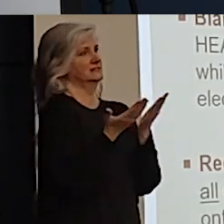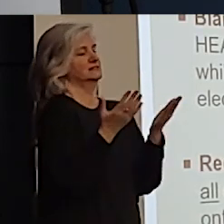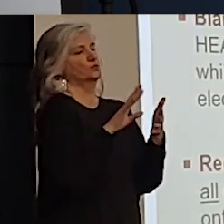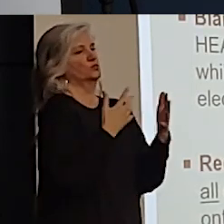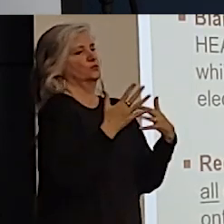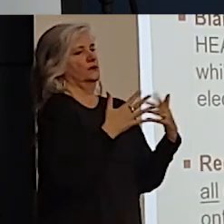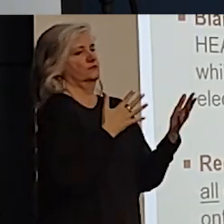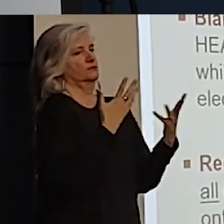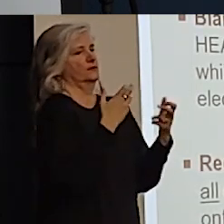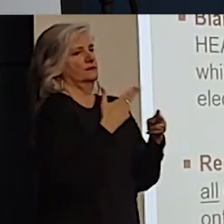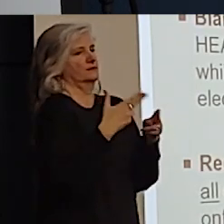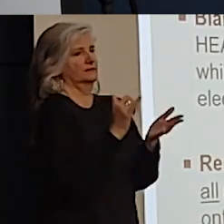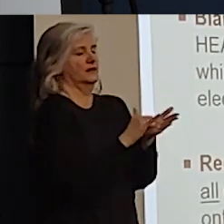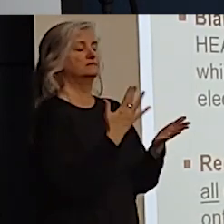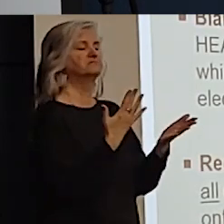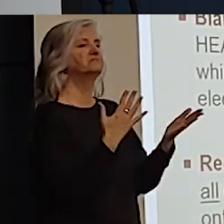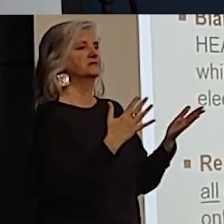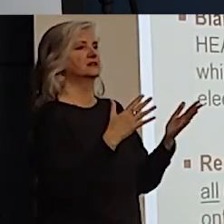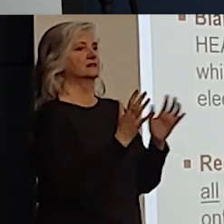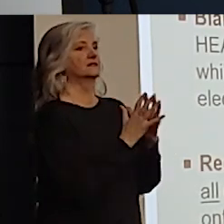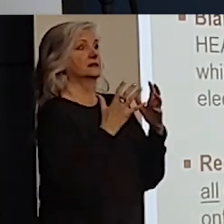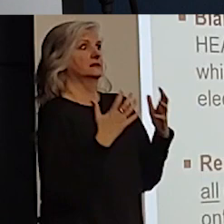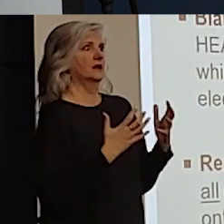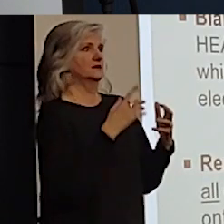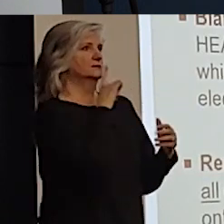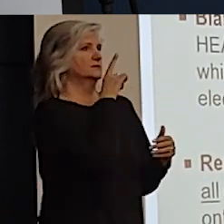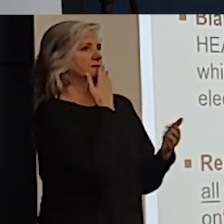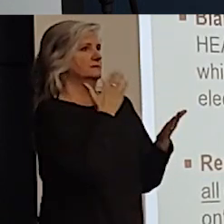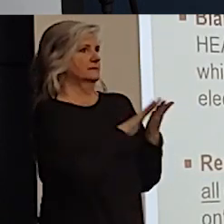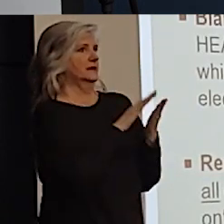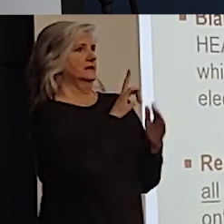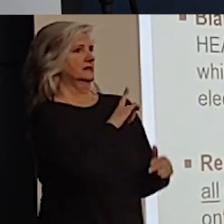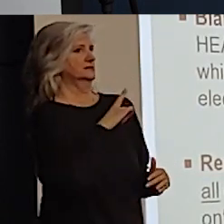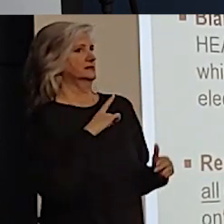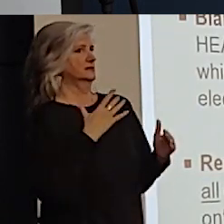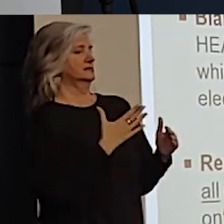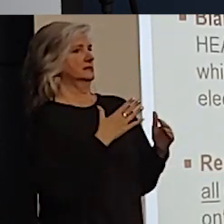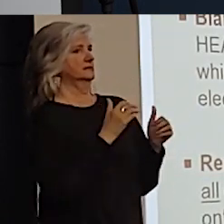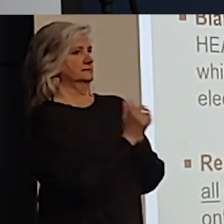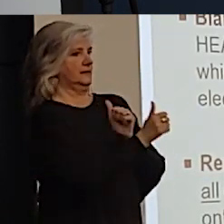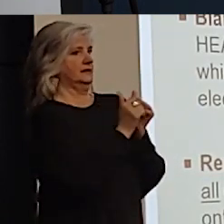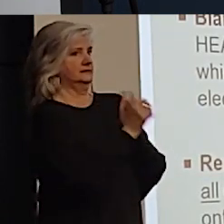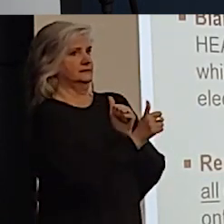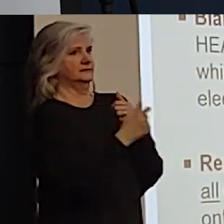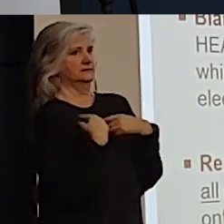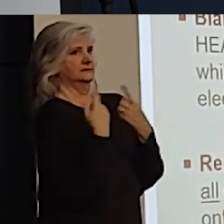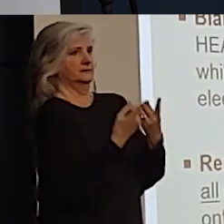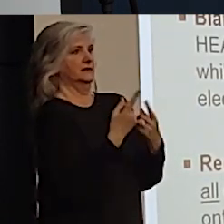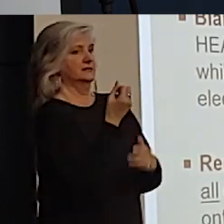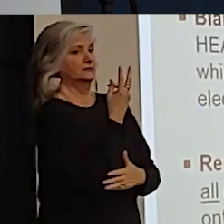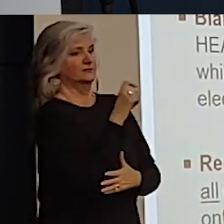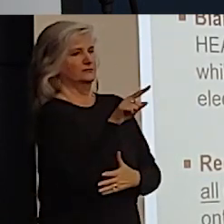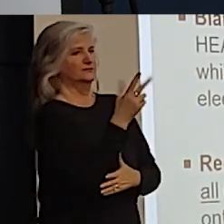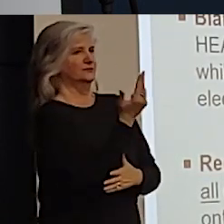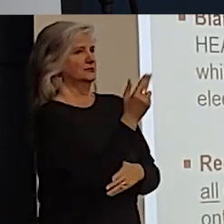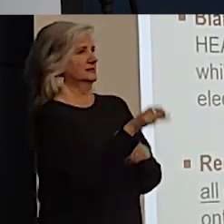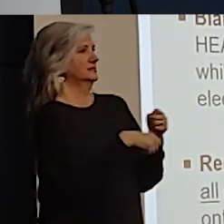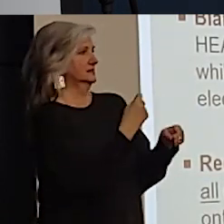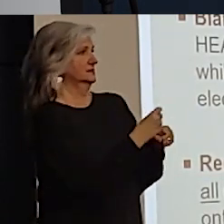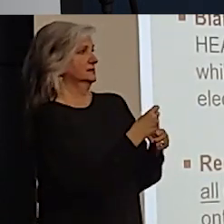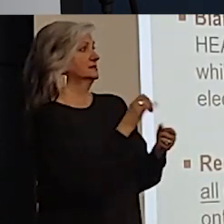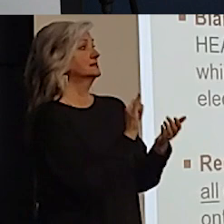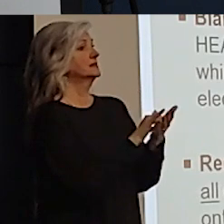it. There's been an extraordinary amount of really bad legislation passed over the last 12 or 13 years that